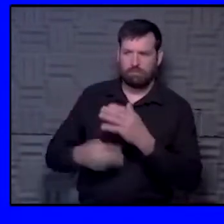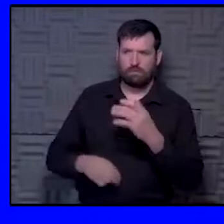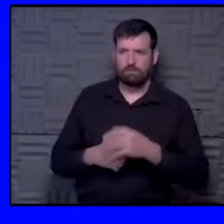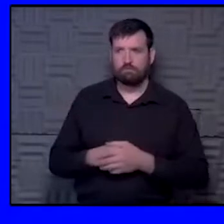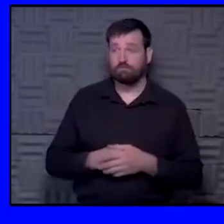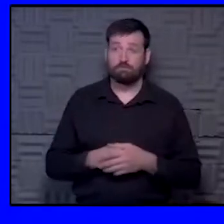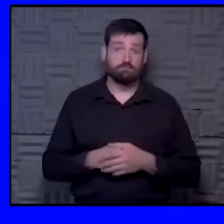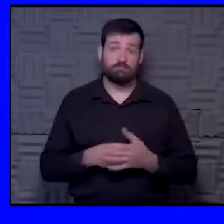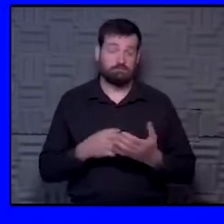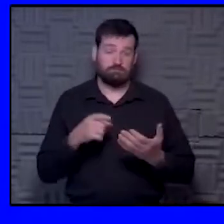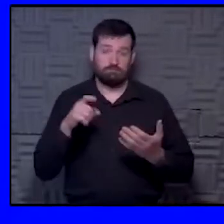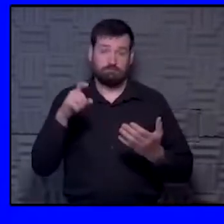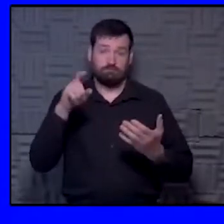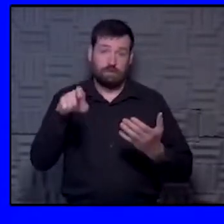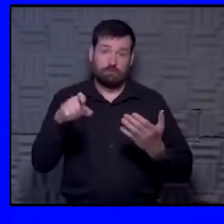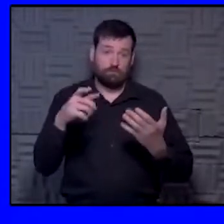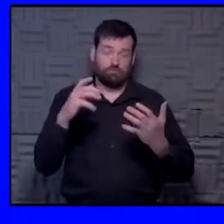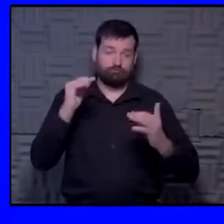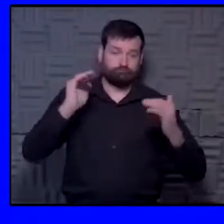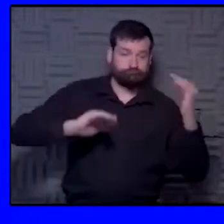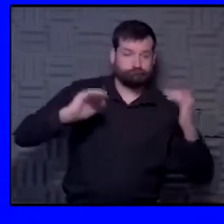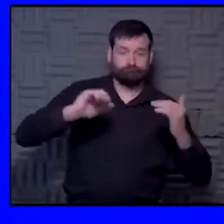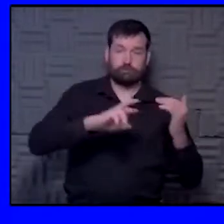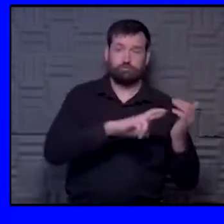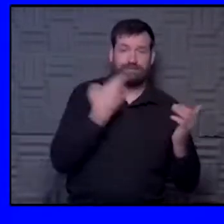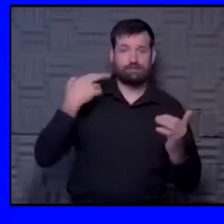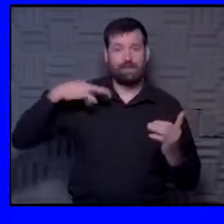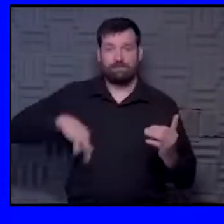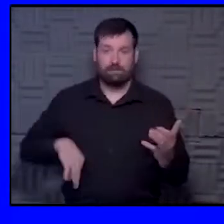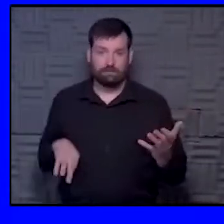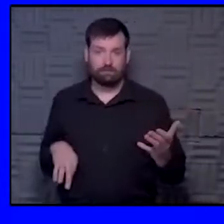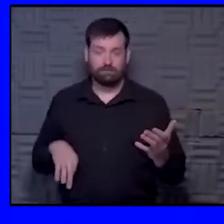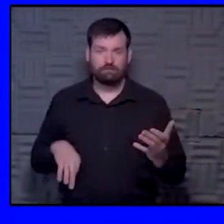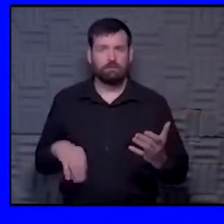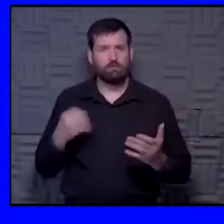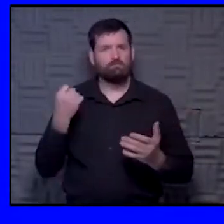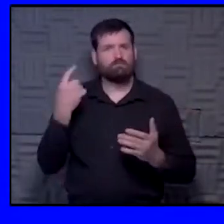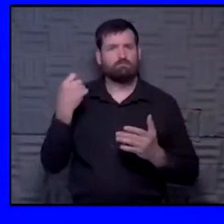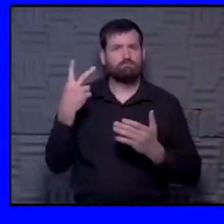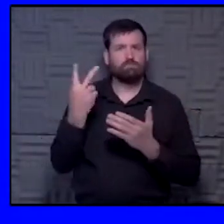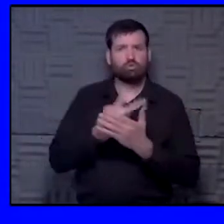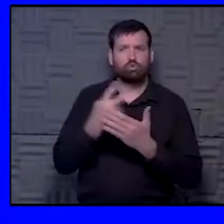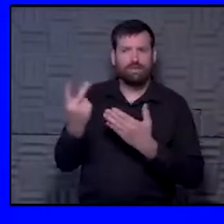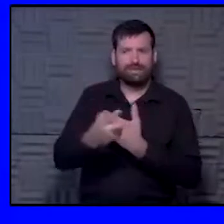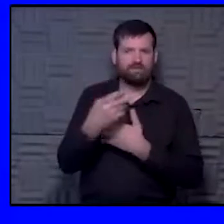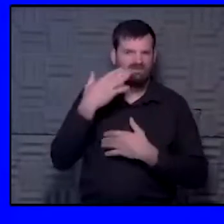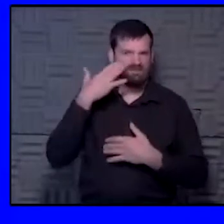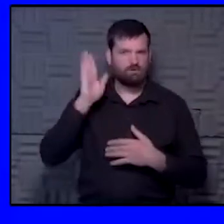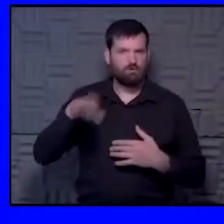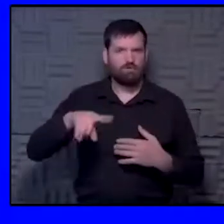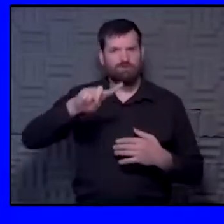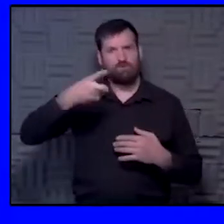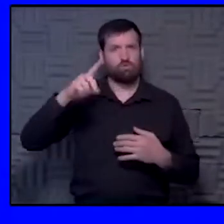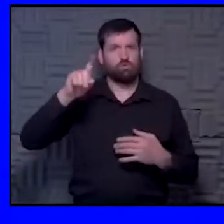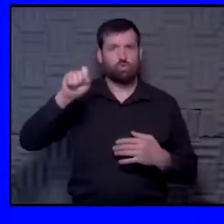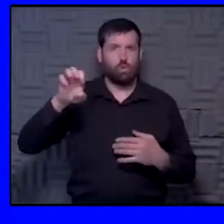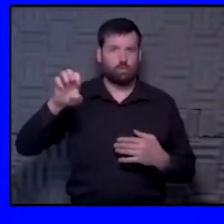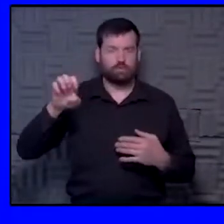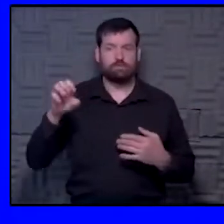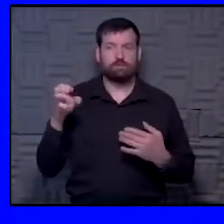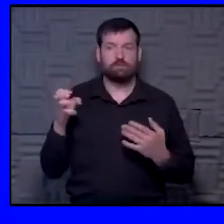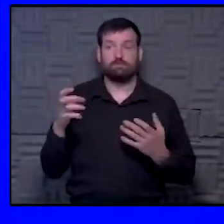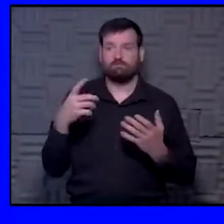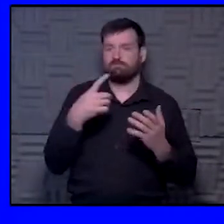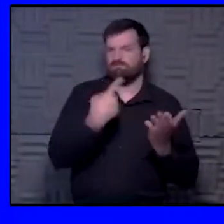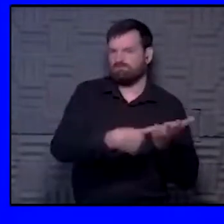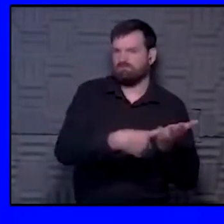I think you have to weigh, and please weigh in on this, I think you have to weigh risk and benefit. You know, certainly I think two weeks, we know that even with the first dose of vaccine, if we're